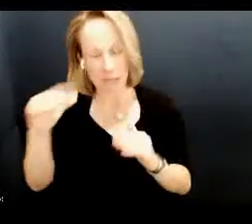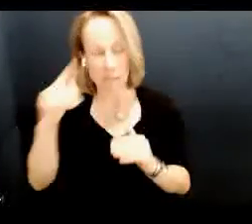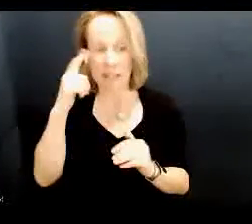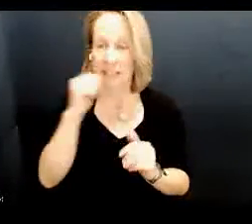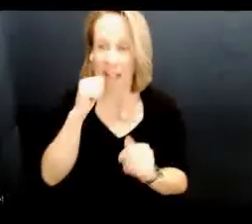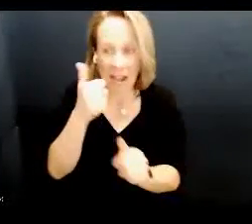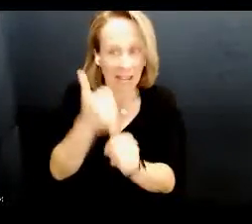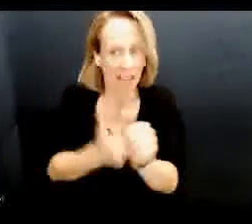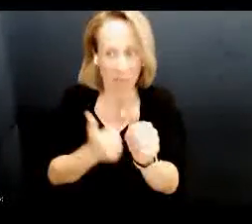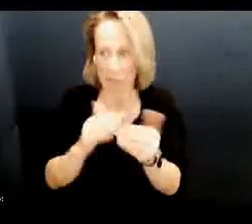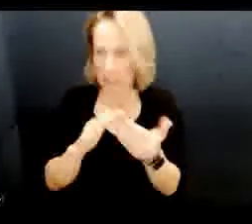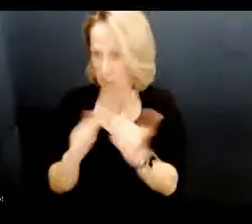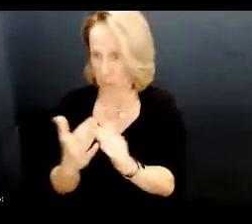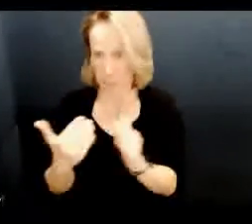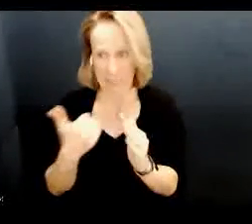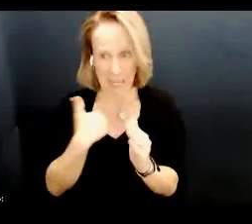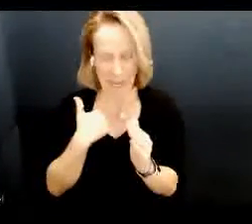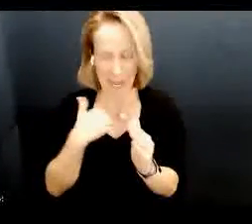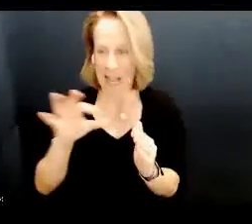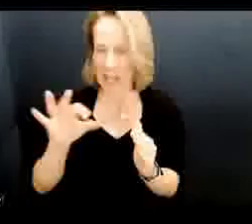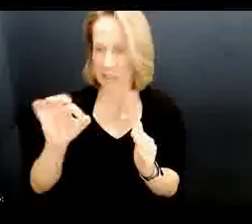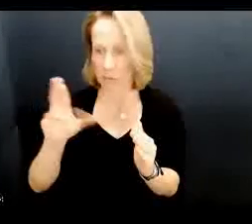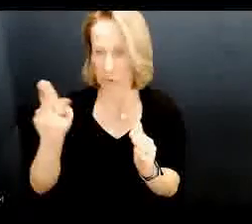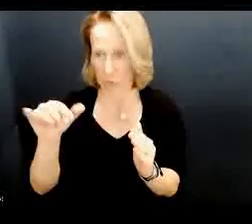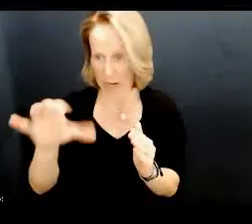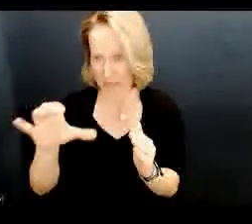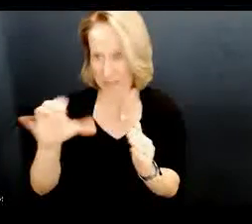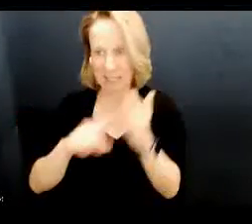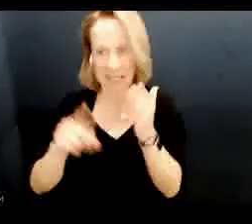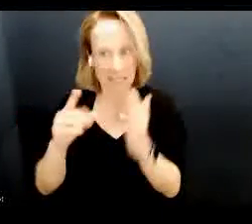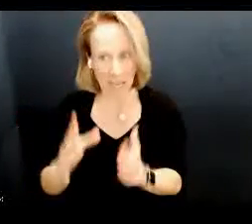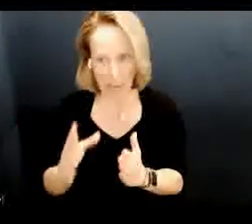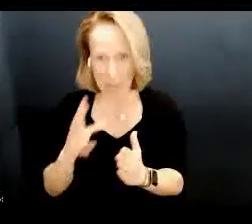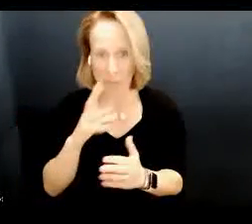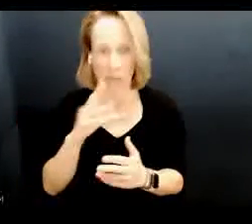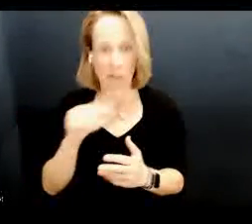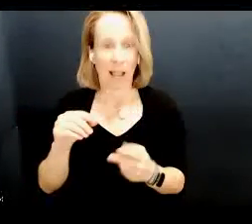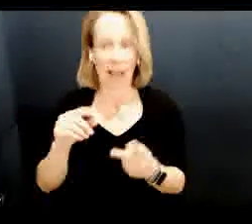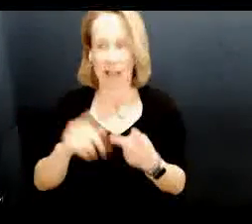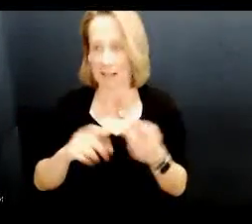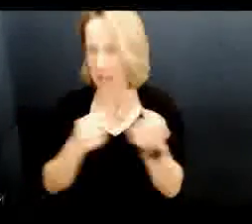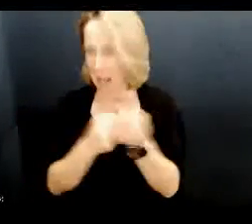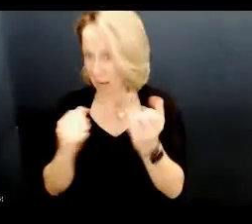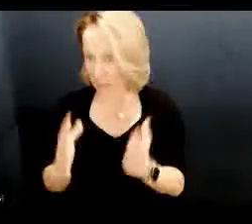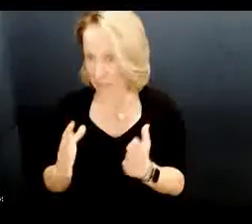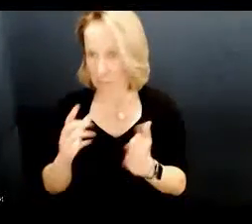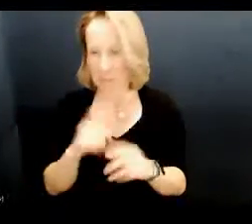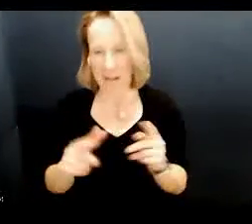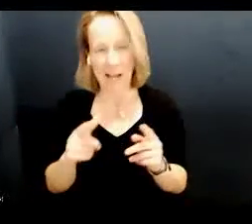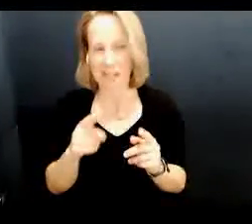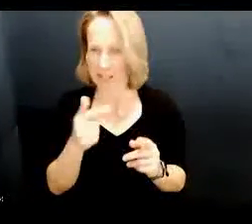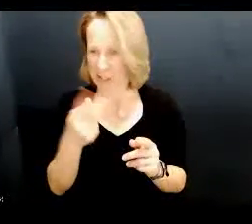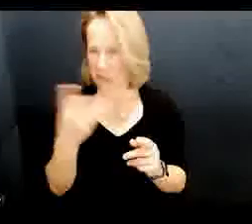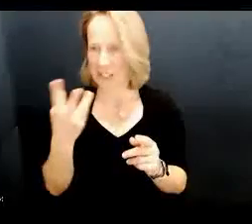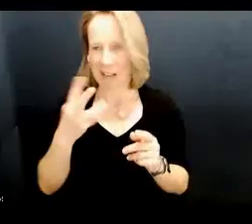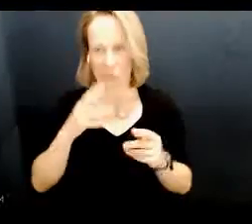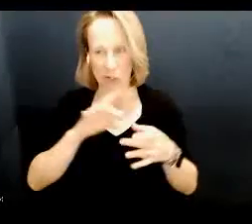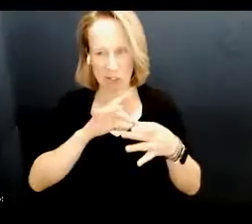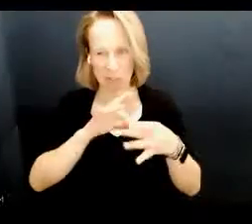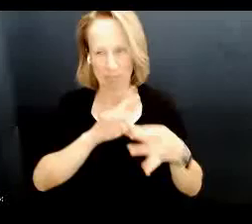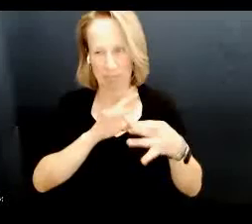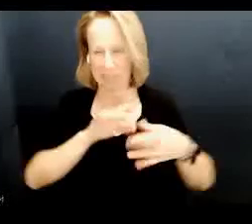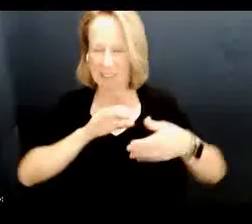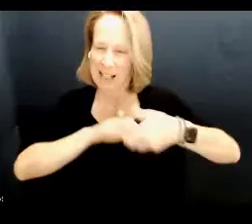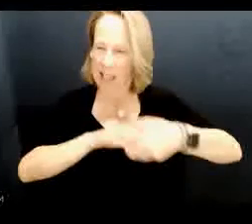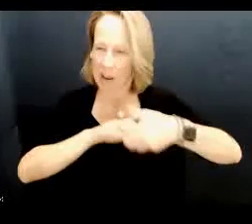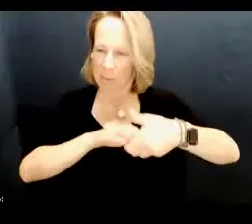every community has a lot of advocates, right? But there's also some pretty big collaboration gaps happening here. And I feel like you've identified all of the ones